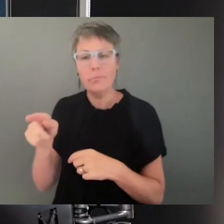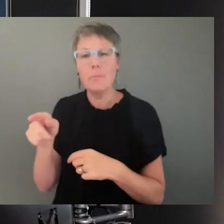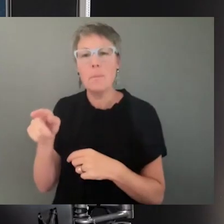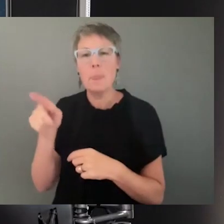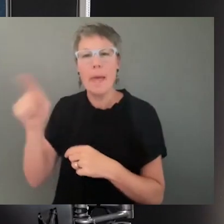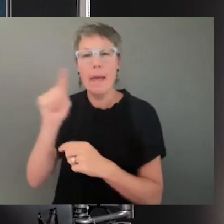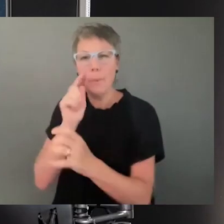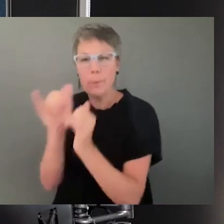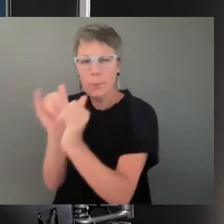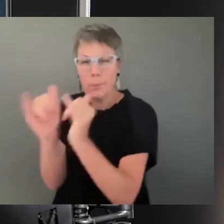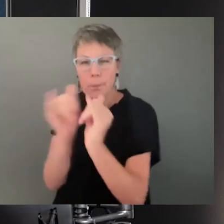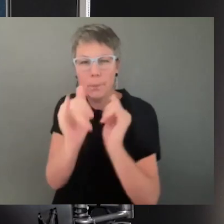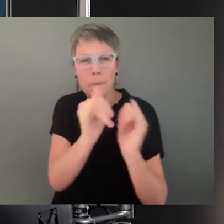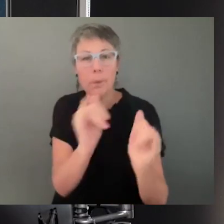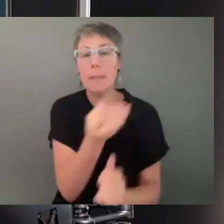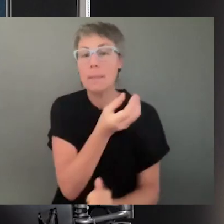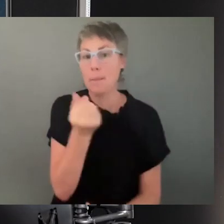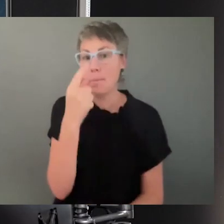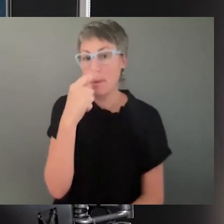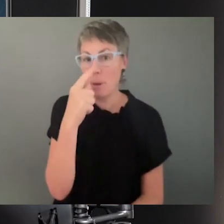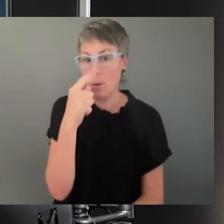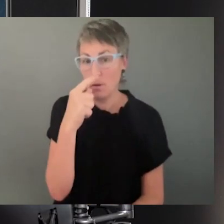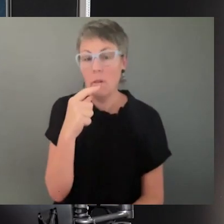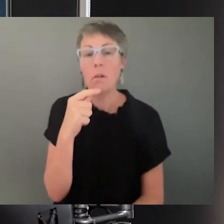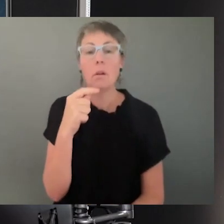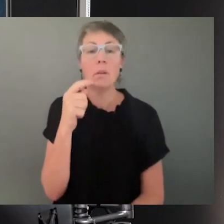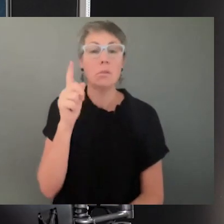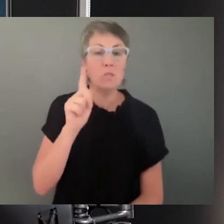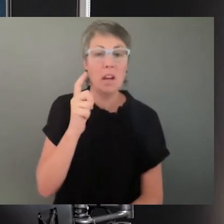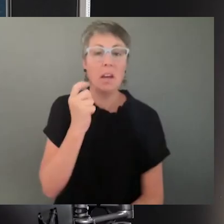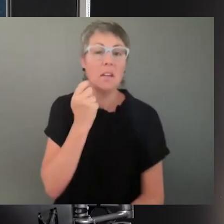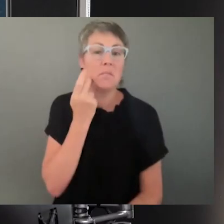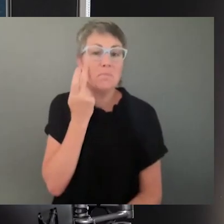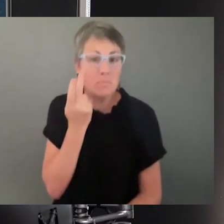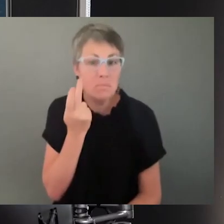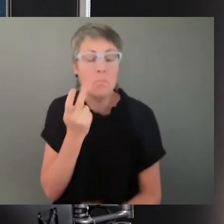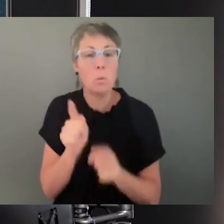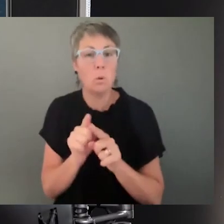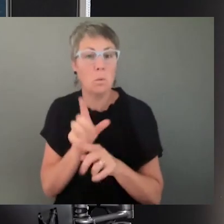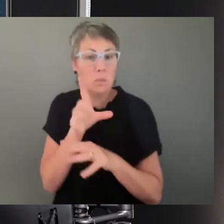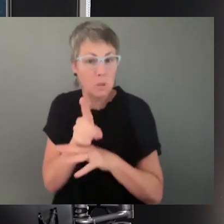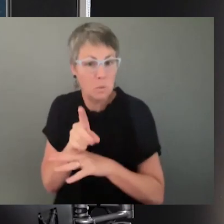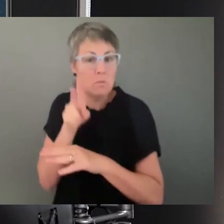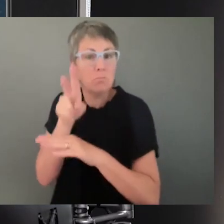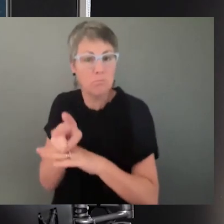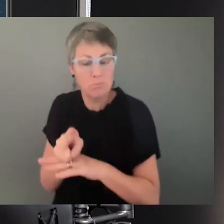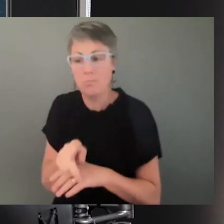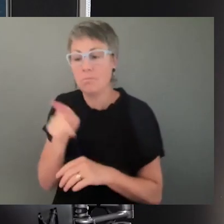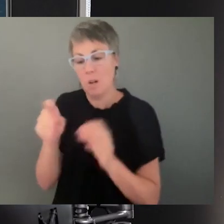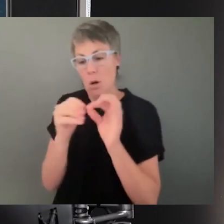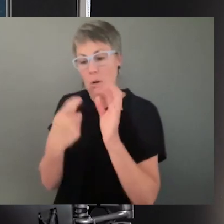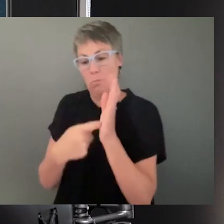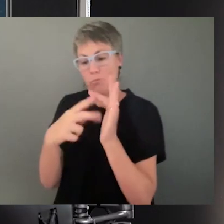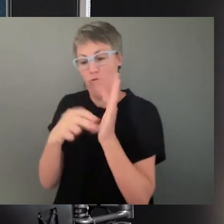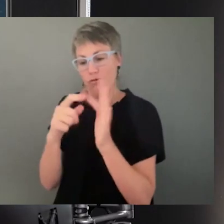of Brendan's interviews and conversations into the coming days and coming weeks. And it's great to have you with me as always, Brendan.